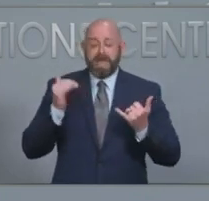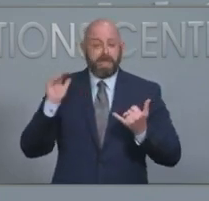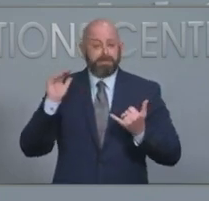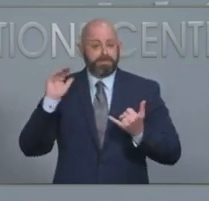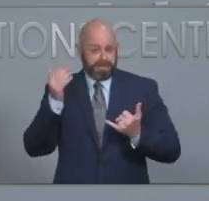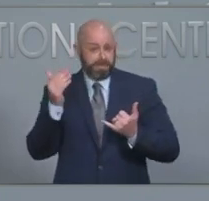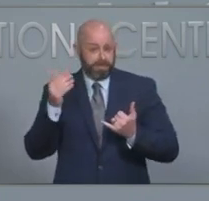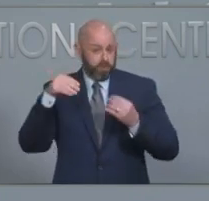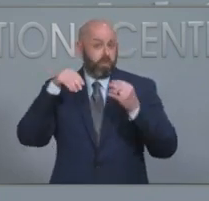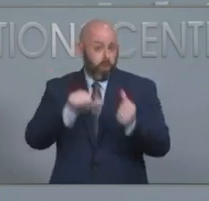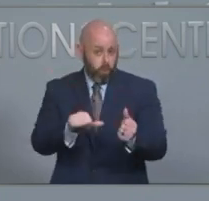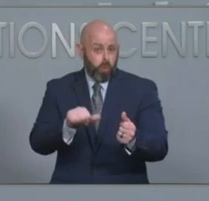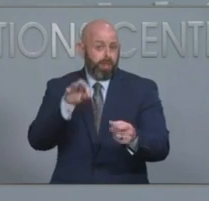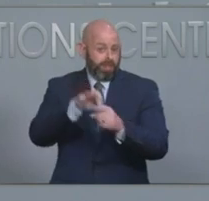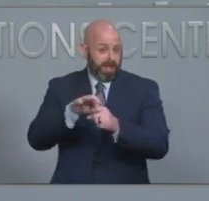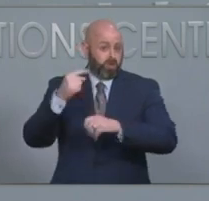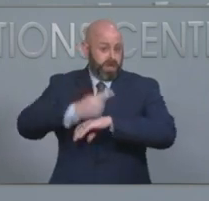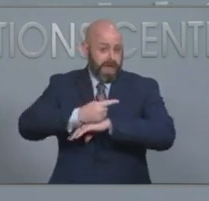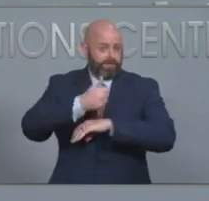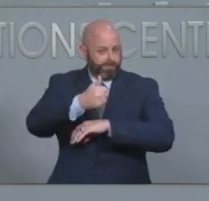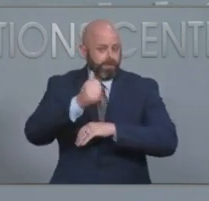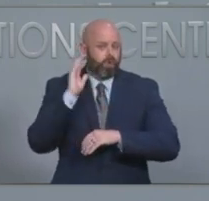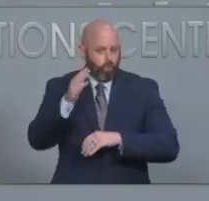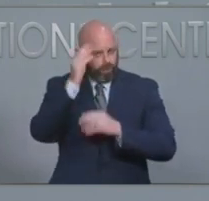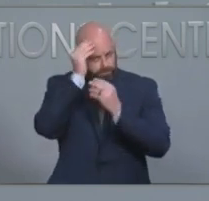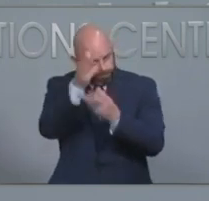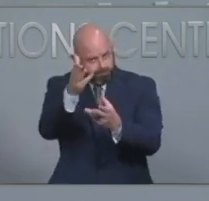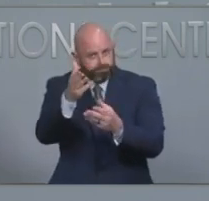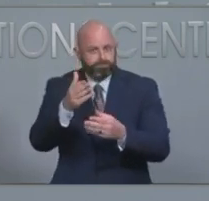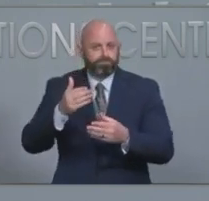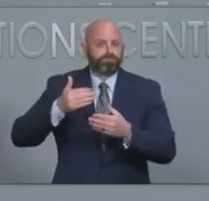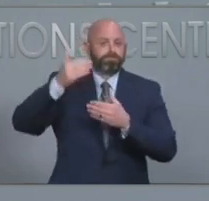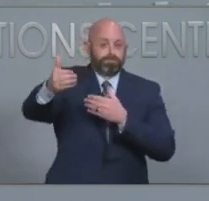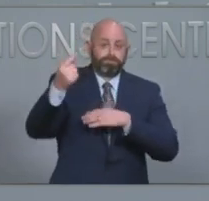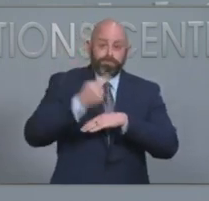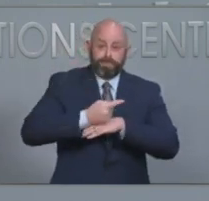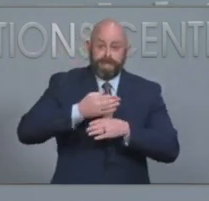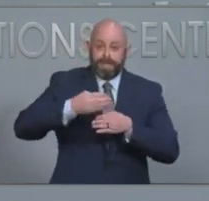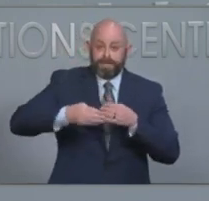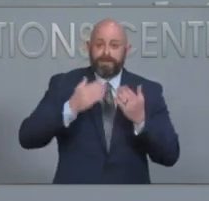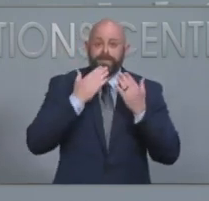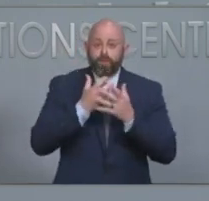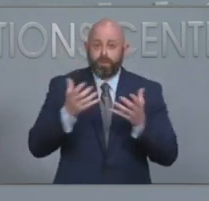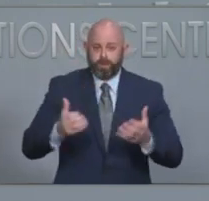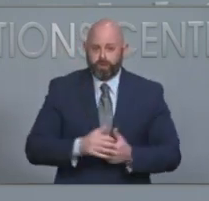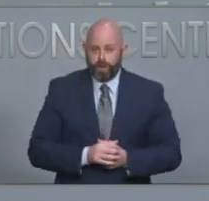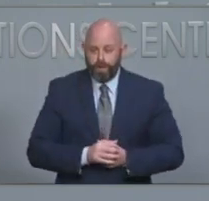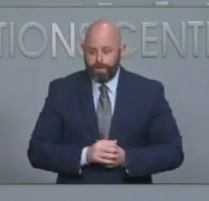primary election day, and we will keep you informed as the day goes on. So, thank you.